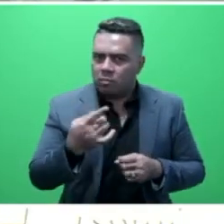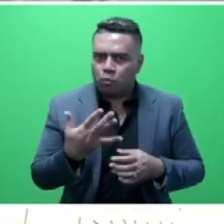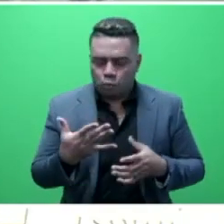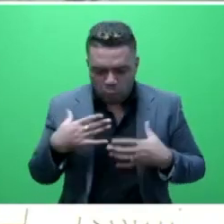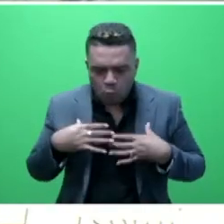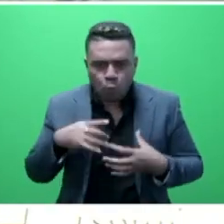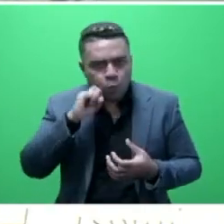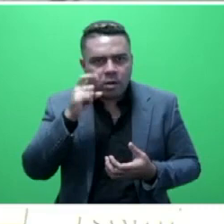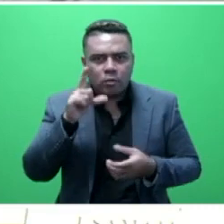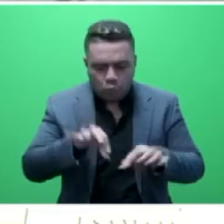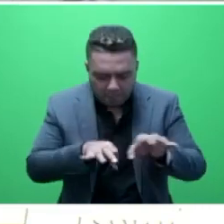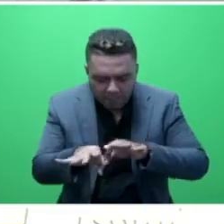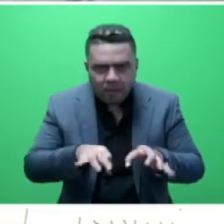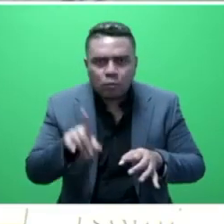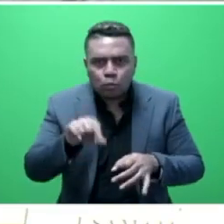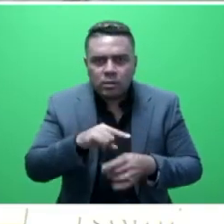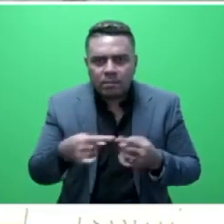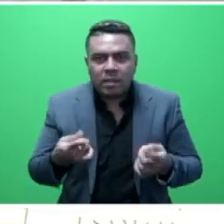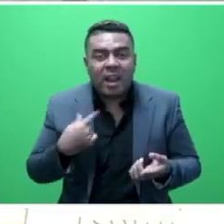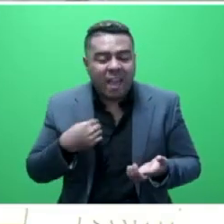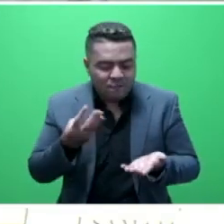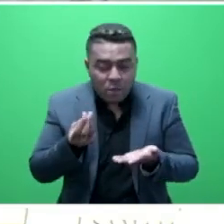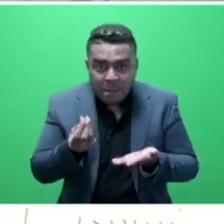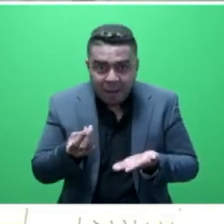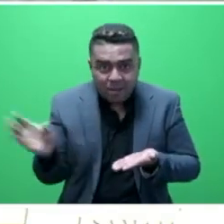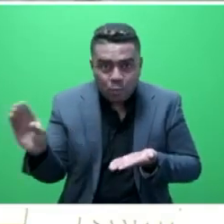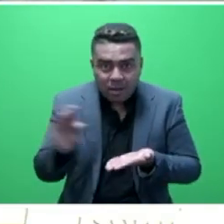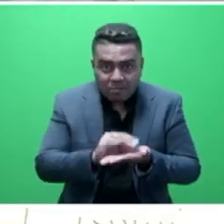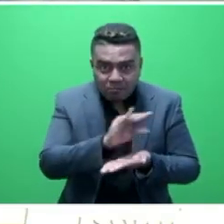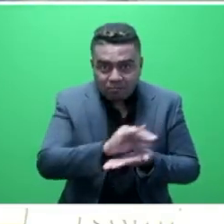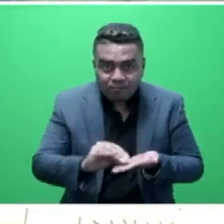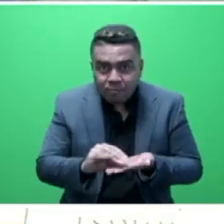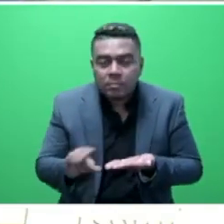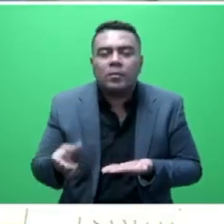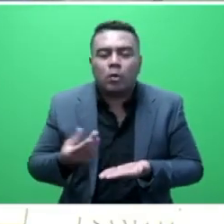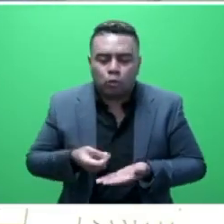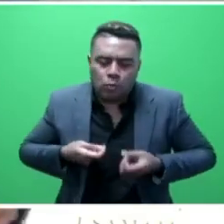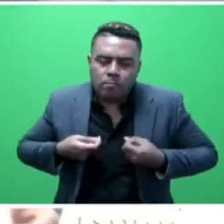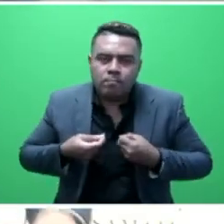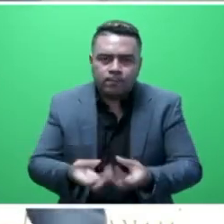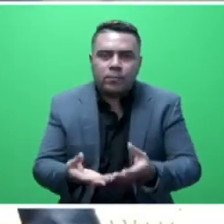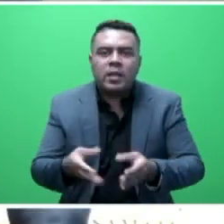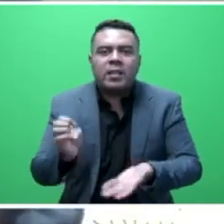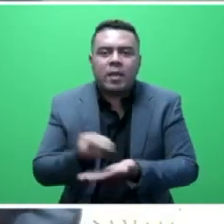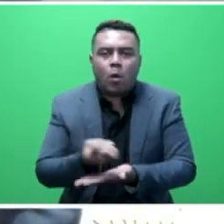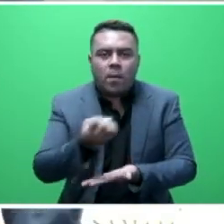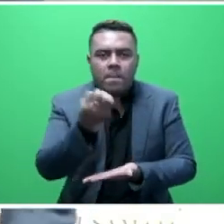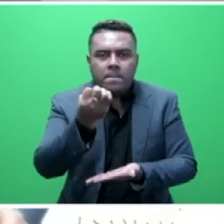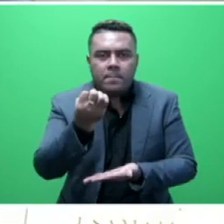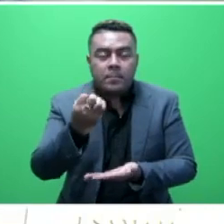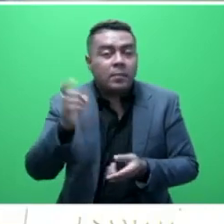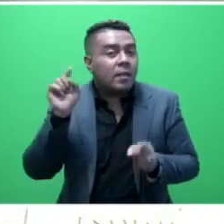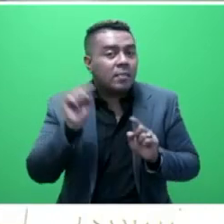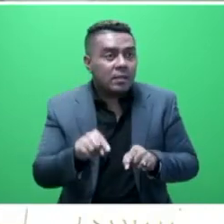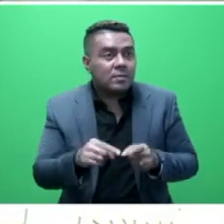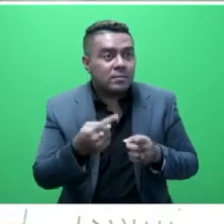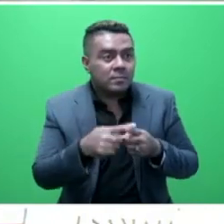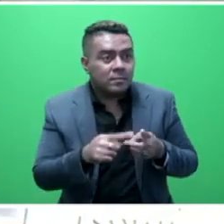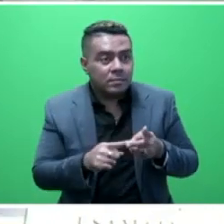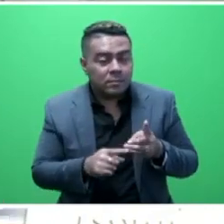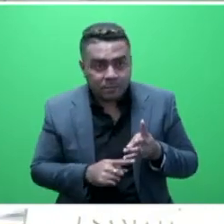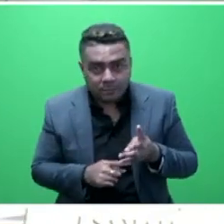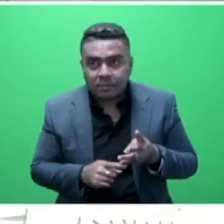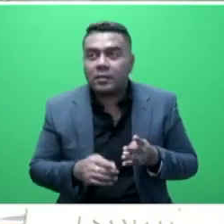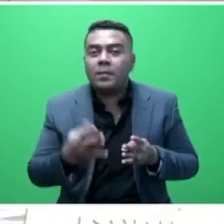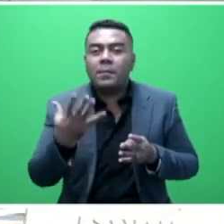will within us and every dollar we can marshal to inject into the economy. The stimulus announced as part of our